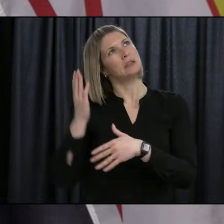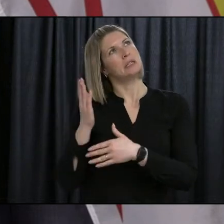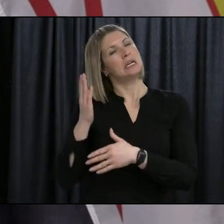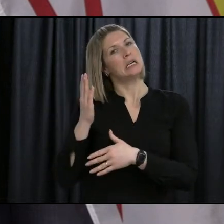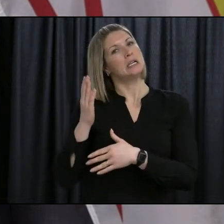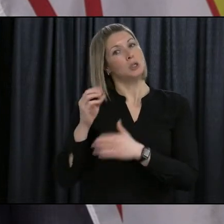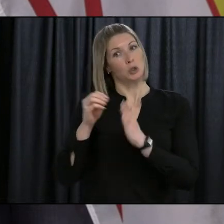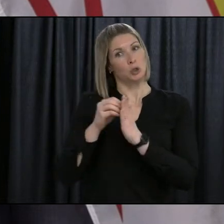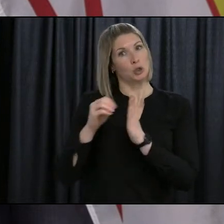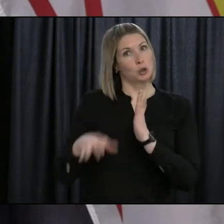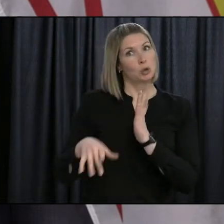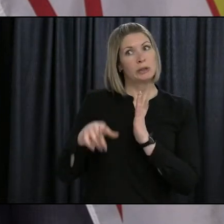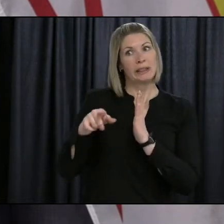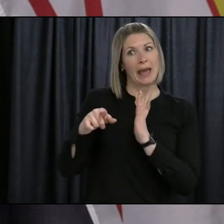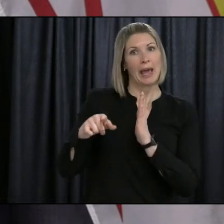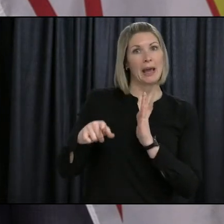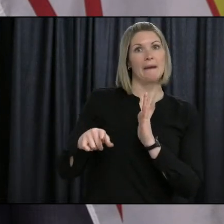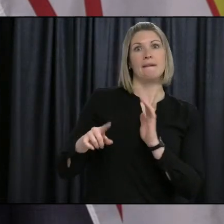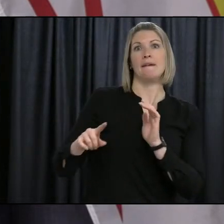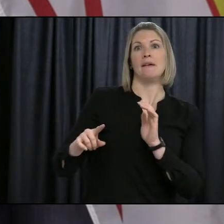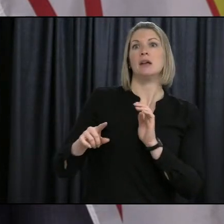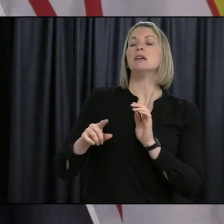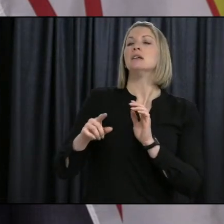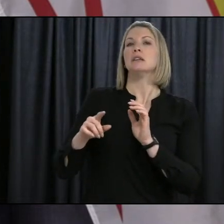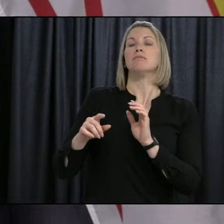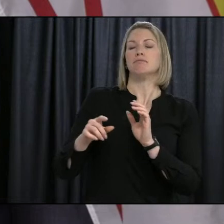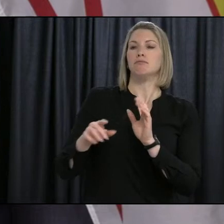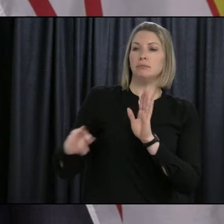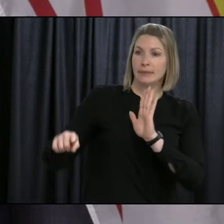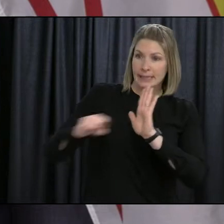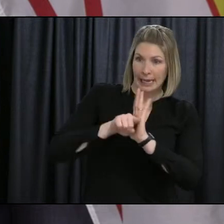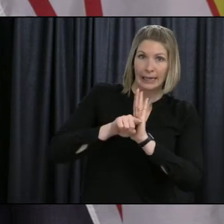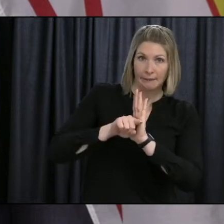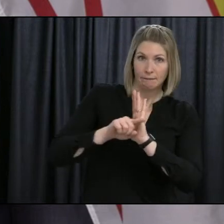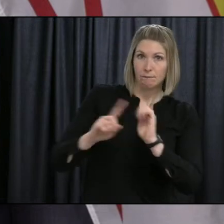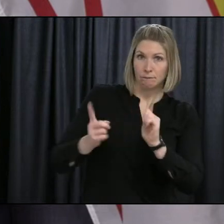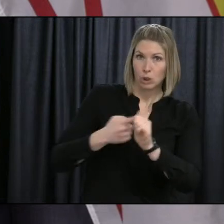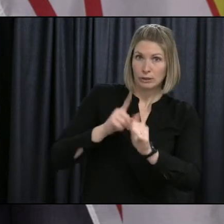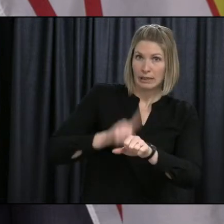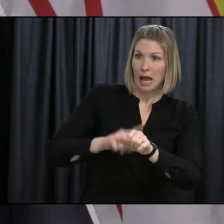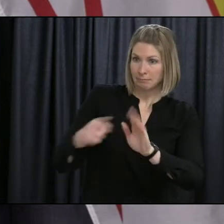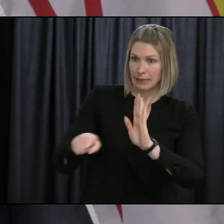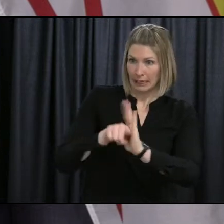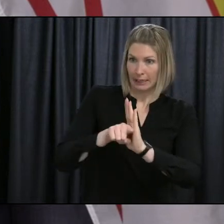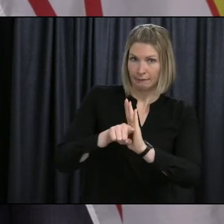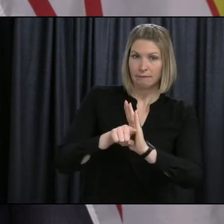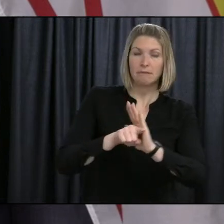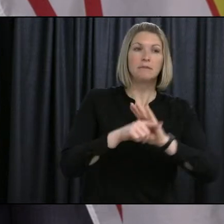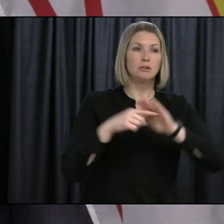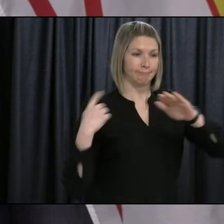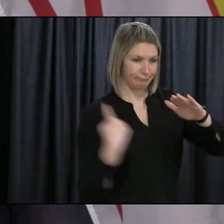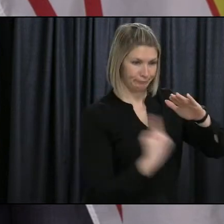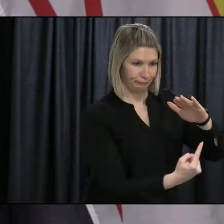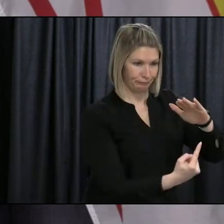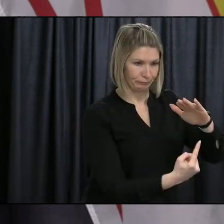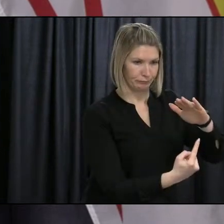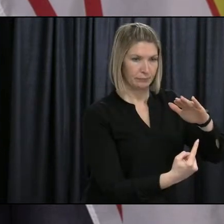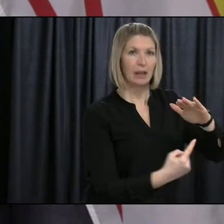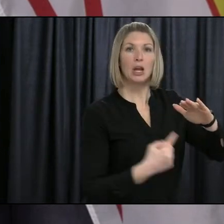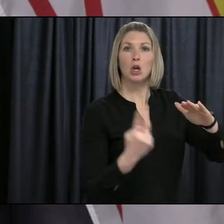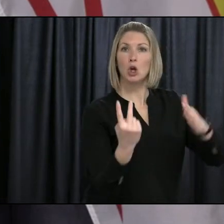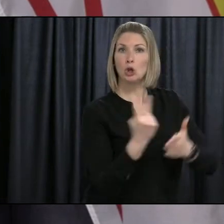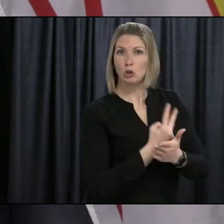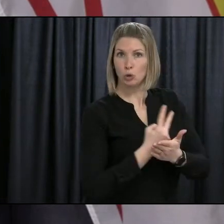these students who initially tested negative would then go on to develop disease or